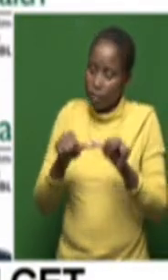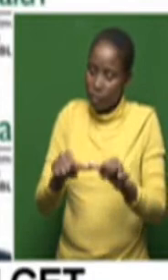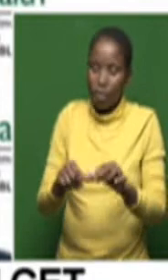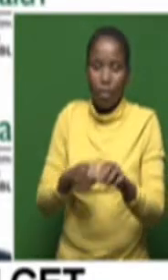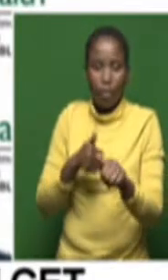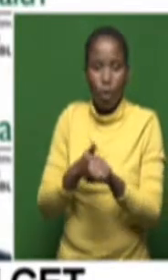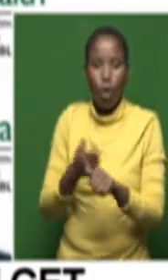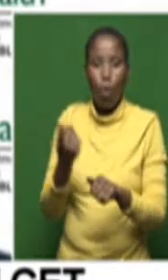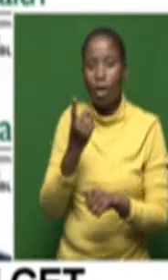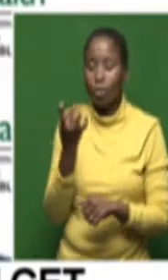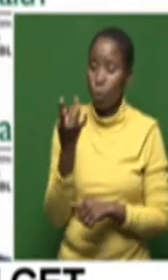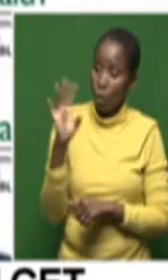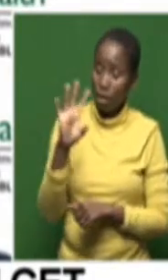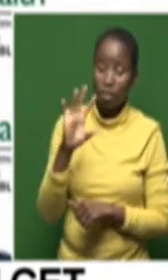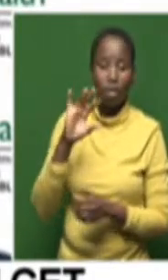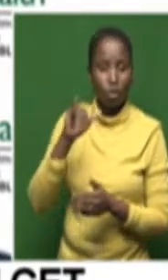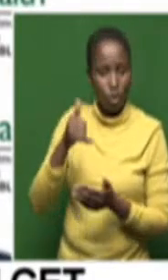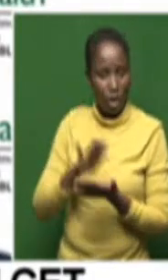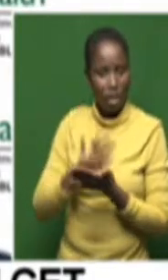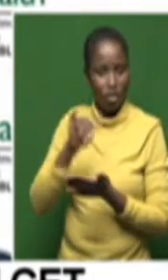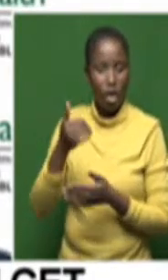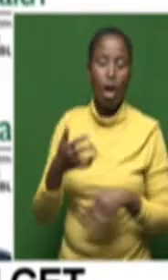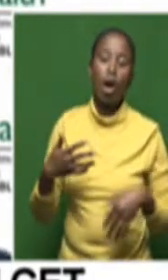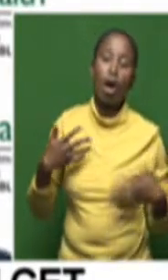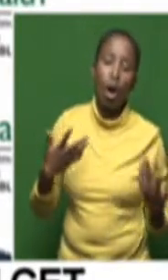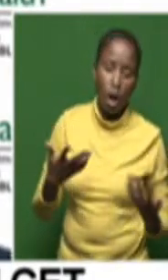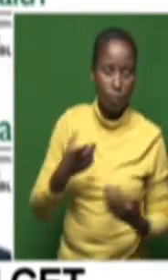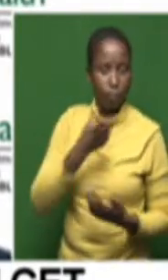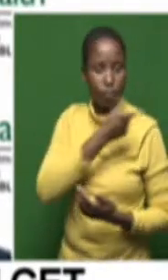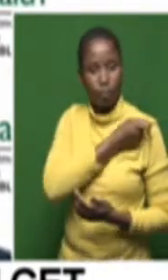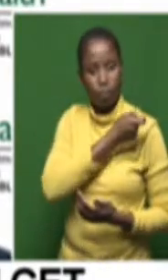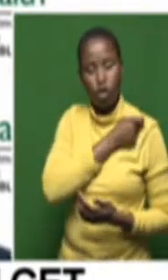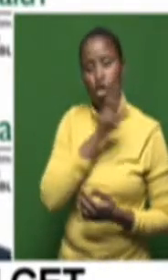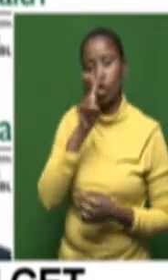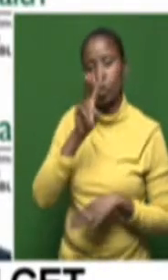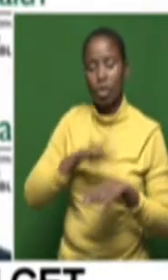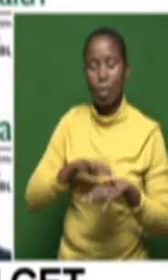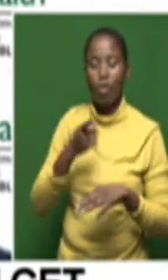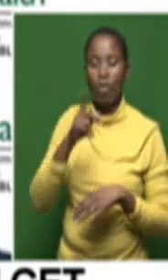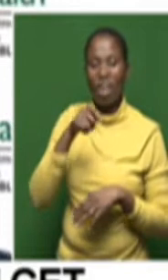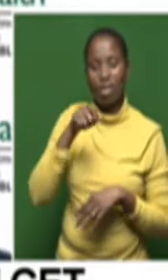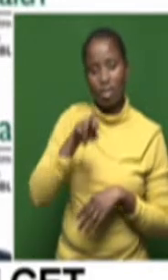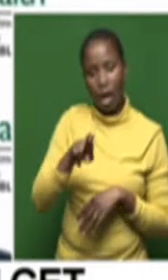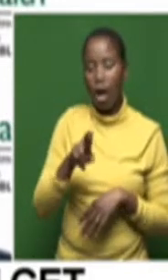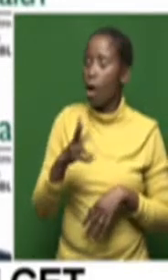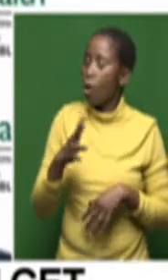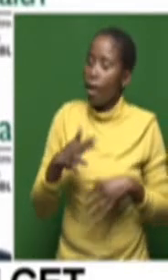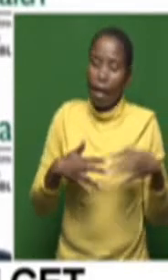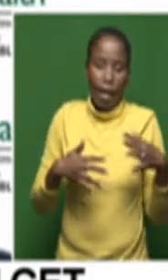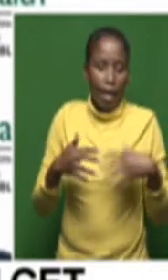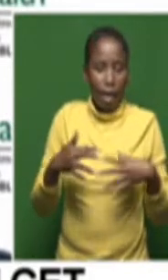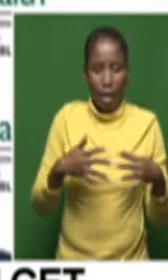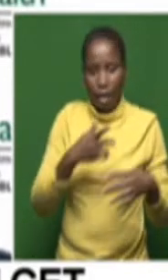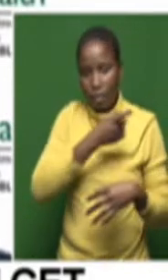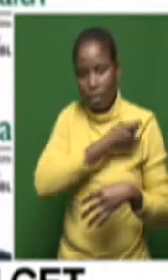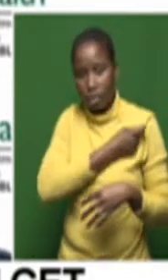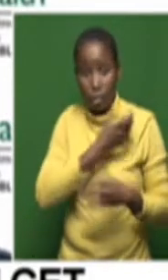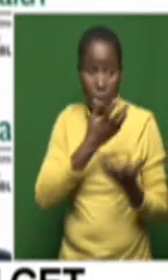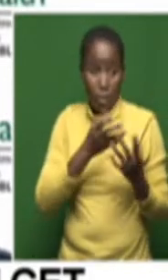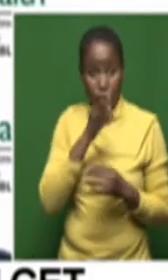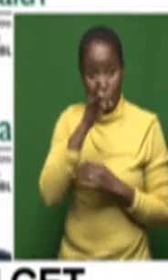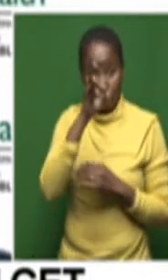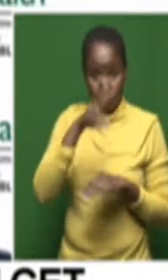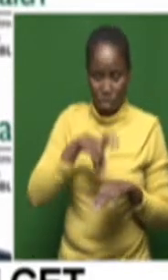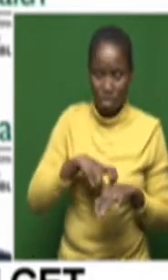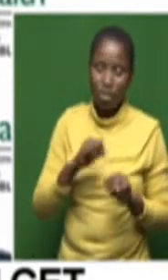single dose of J&J or a double dose of Pfizer and any other vaccines which we will acquire in future. At